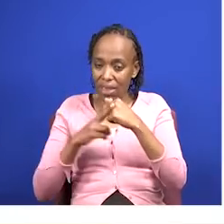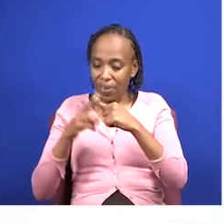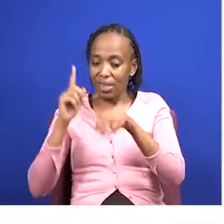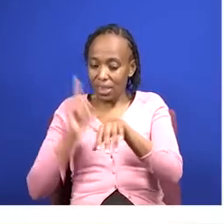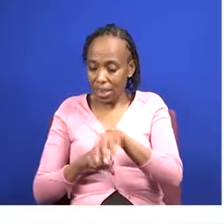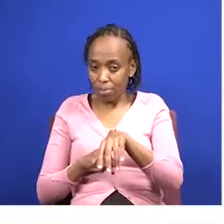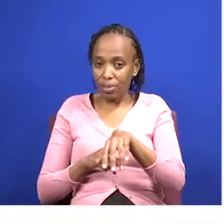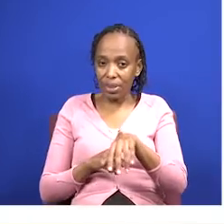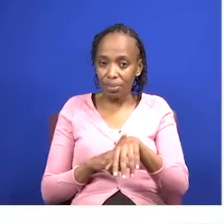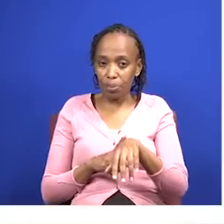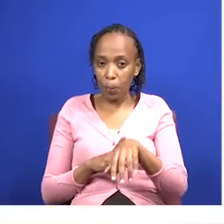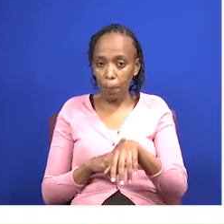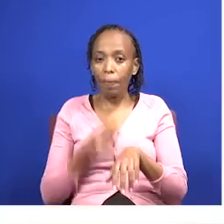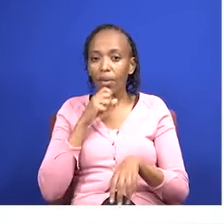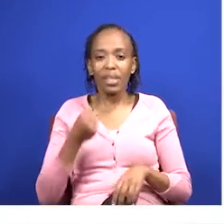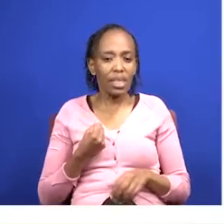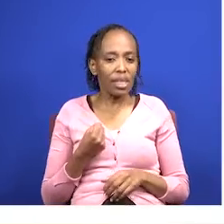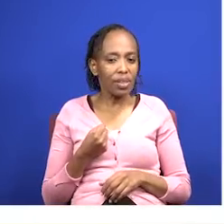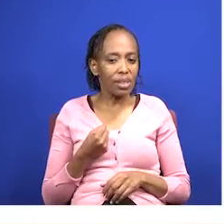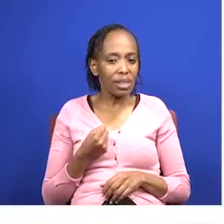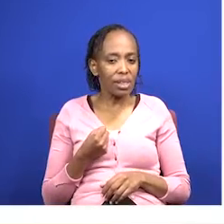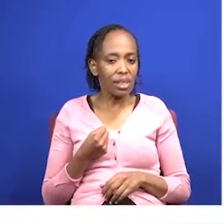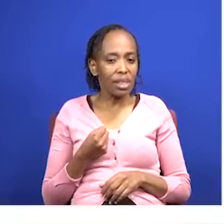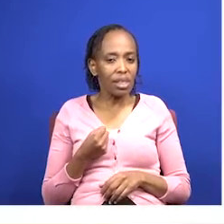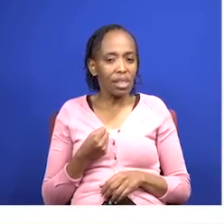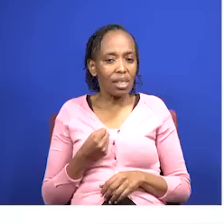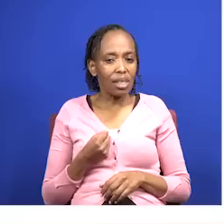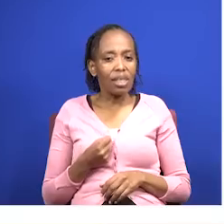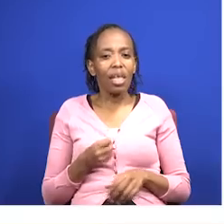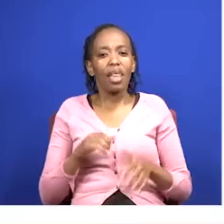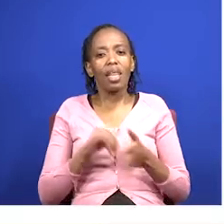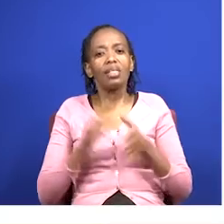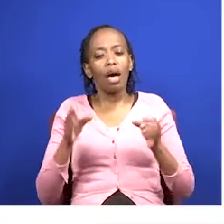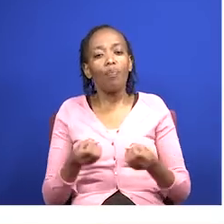77 times. Well, boys and girls, that's an equivalent of